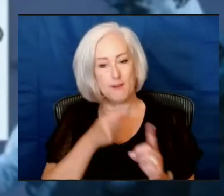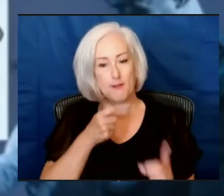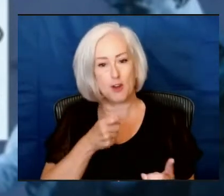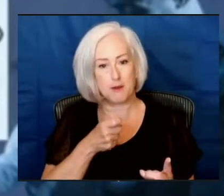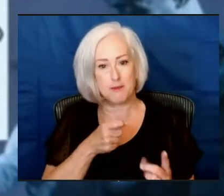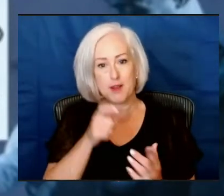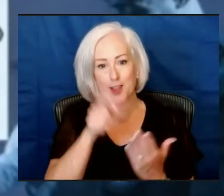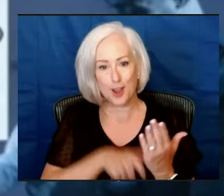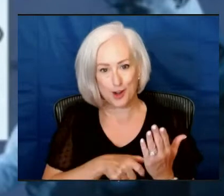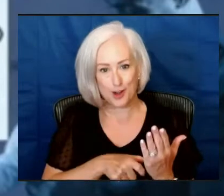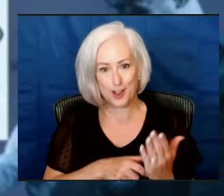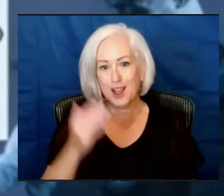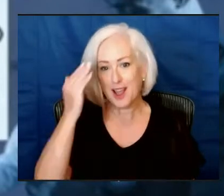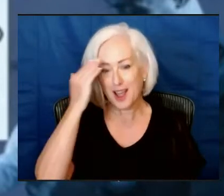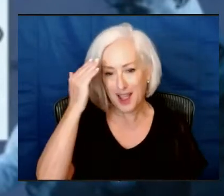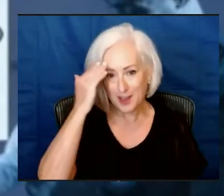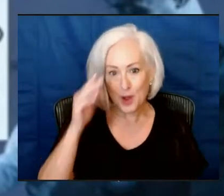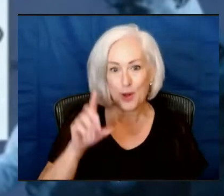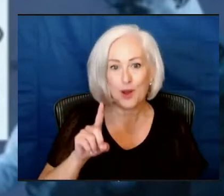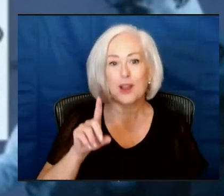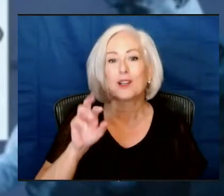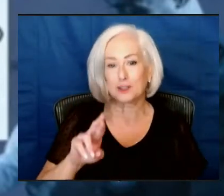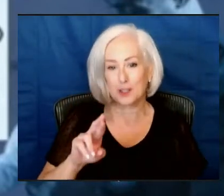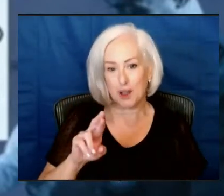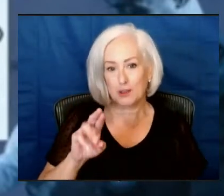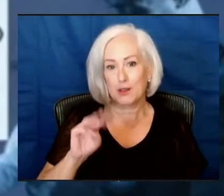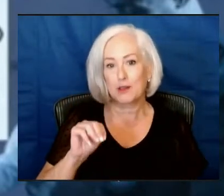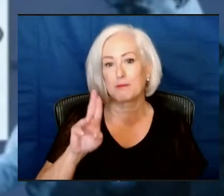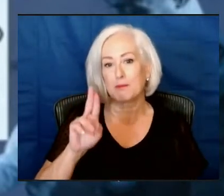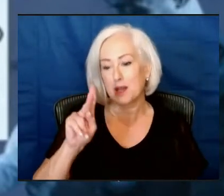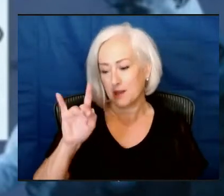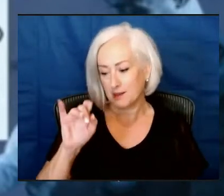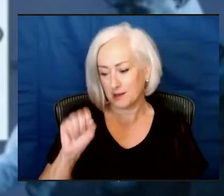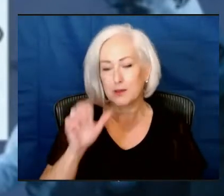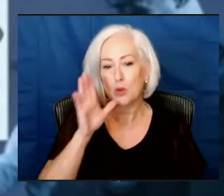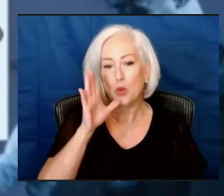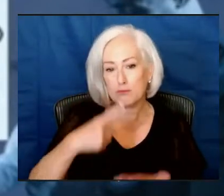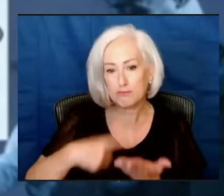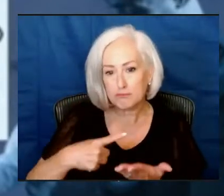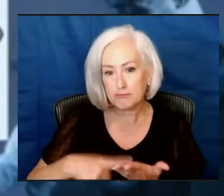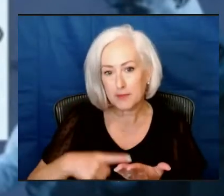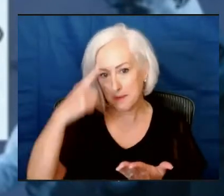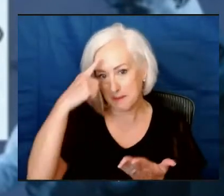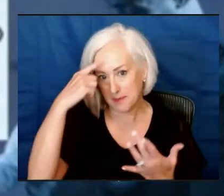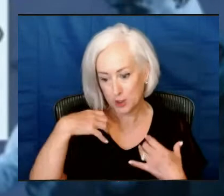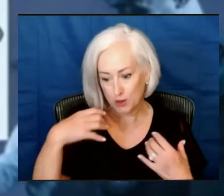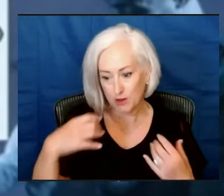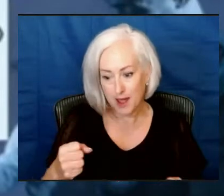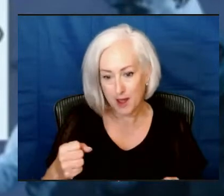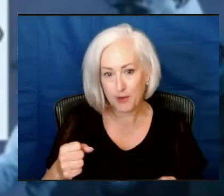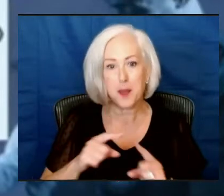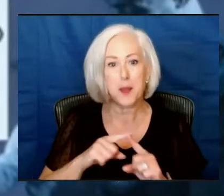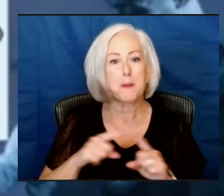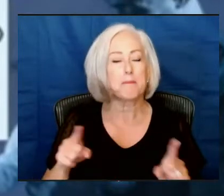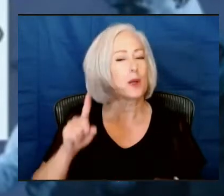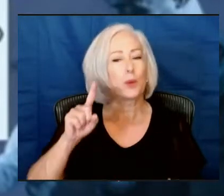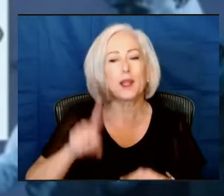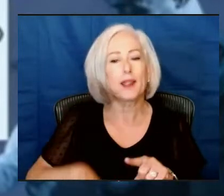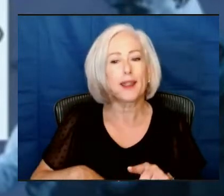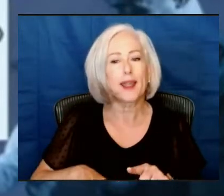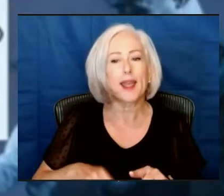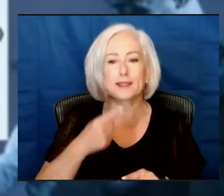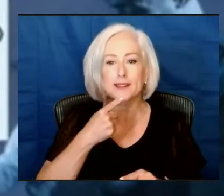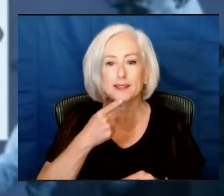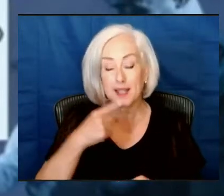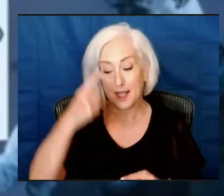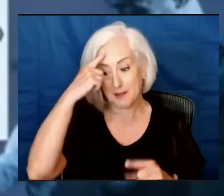mental health, but definitely when we look at those things, just not being stigmatized as it relates to mental health, knowing that mental health is mental